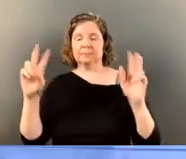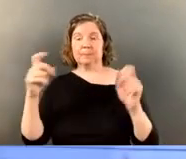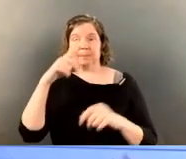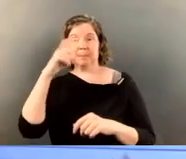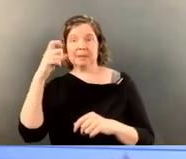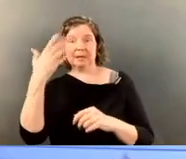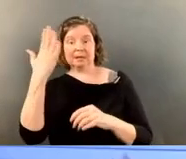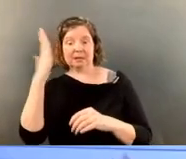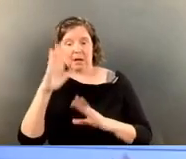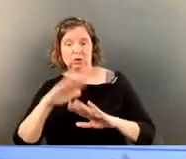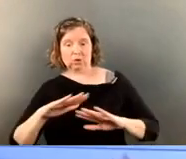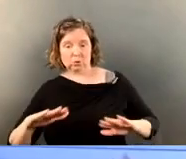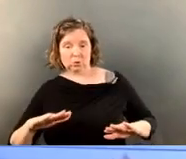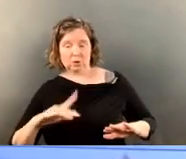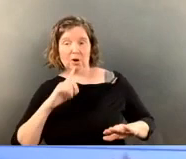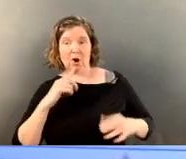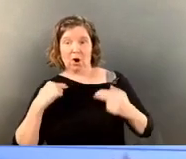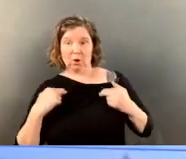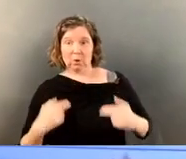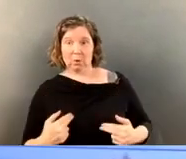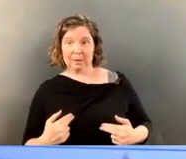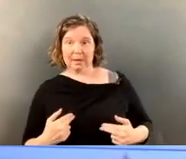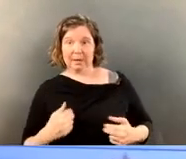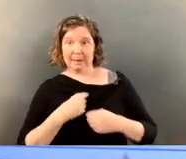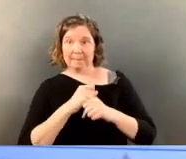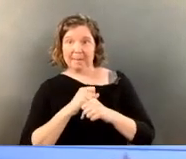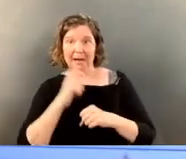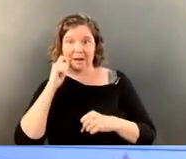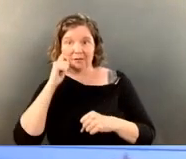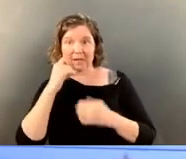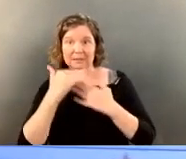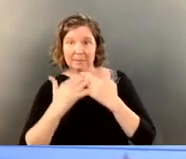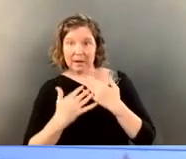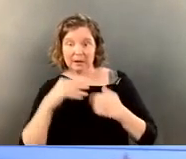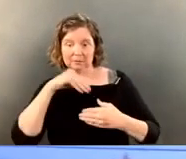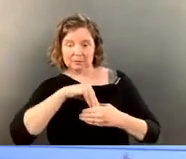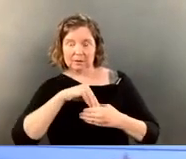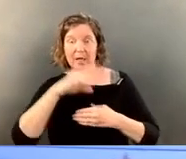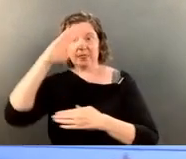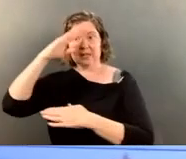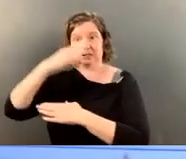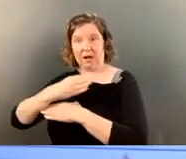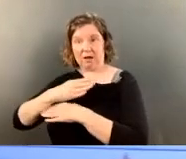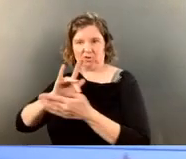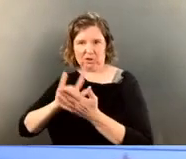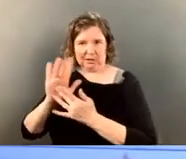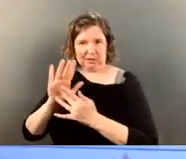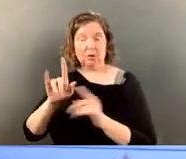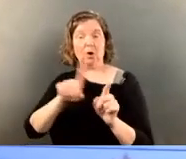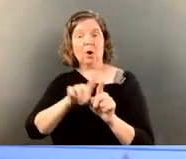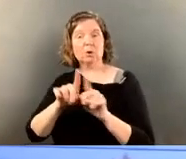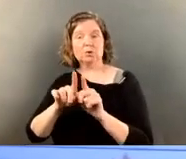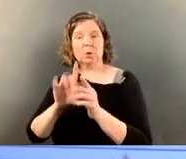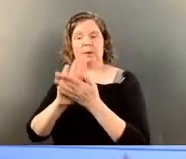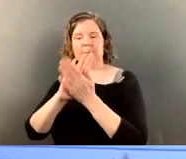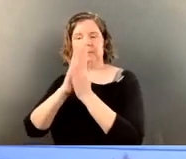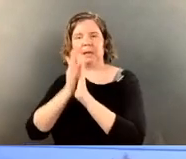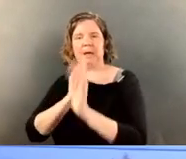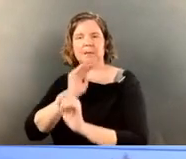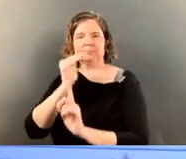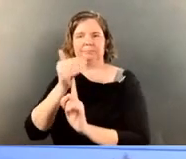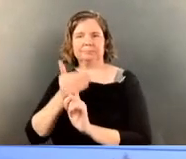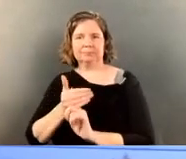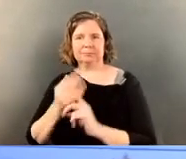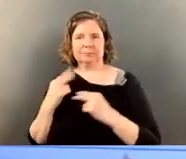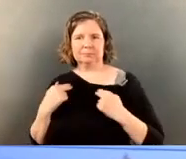God's children are human beings, made of flesh and blood, the Son, that's Jesus, also became flesh and blood.